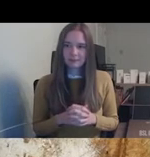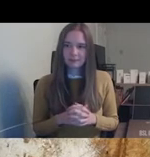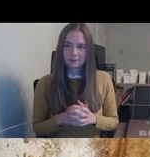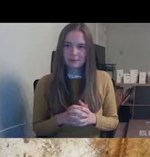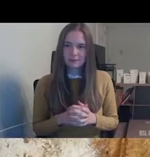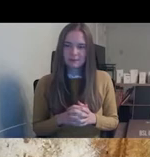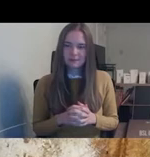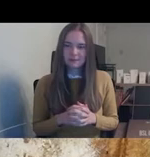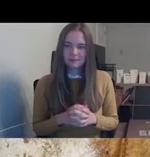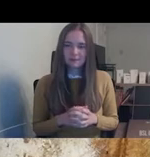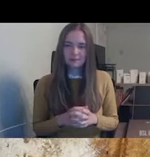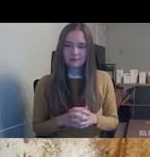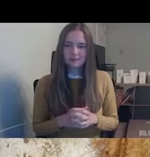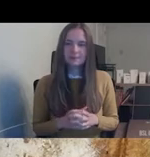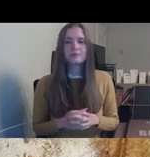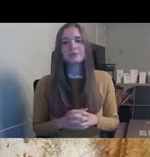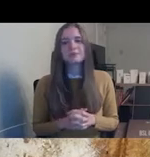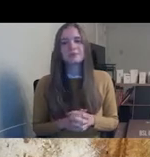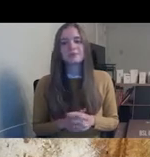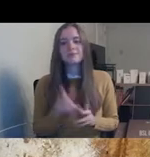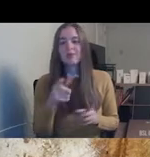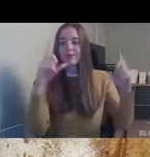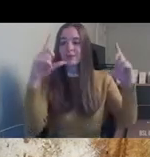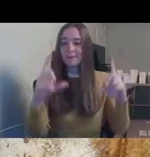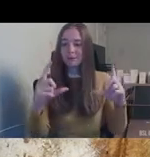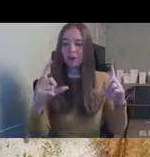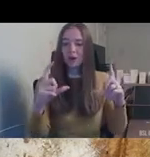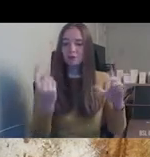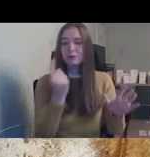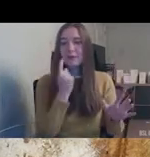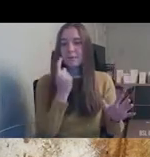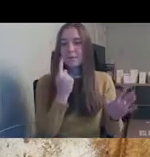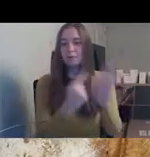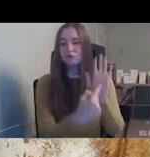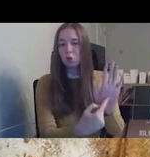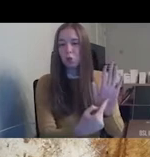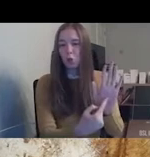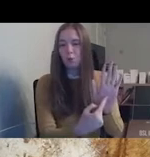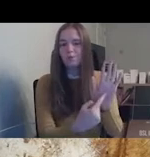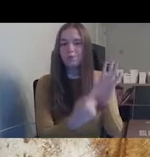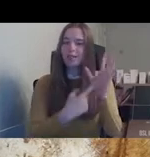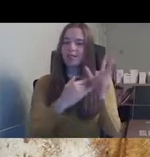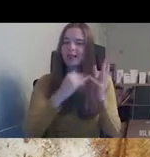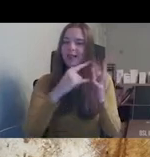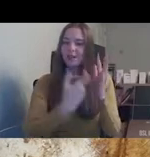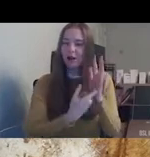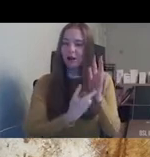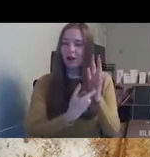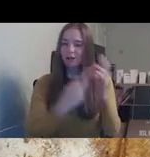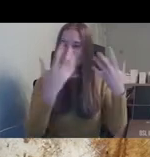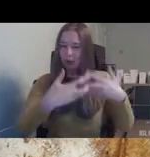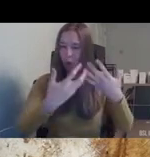And this picture quite simply depicts the laser technology output, if you'd call it,